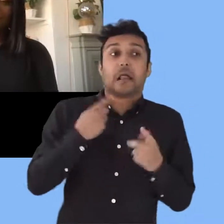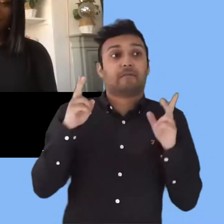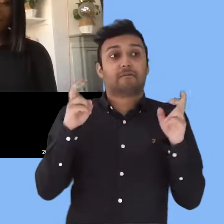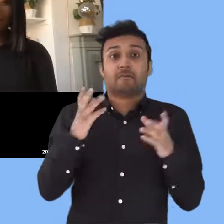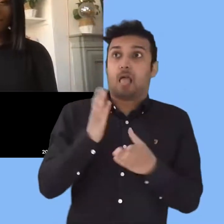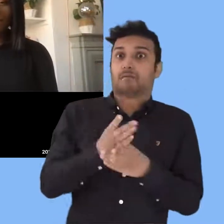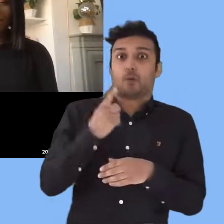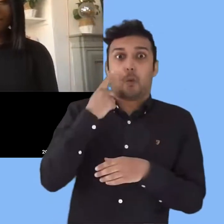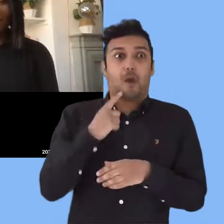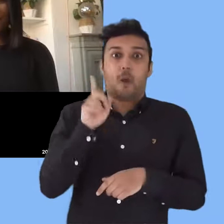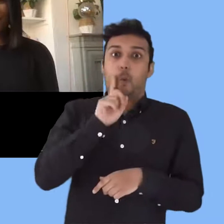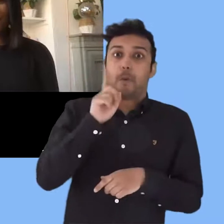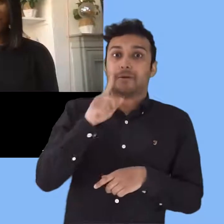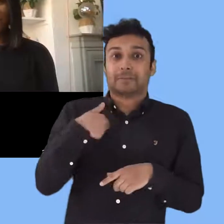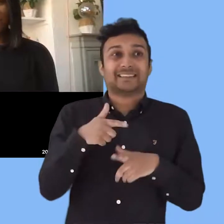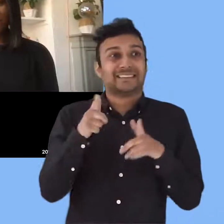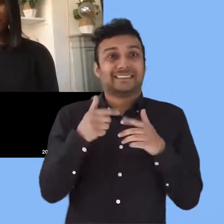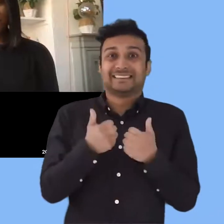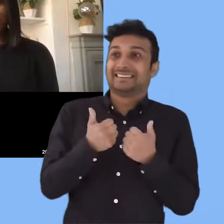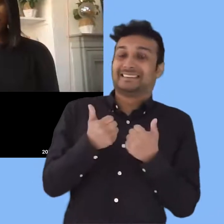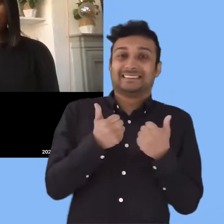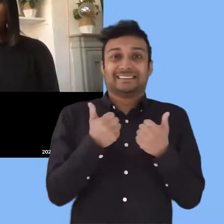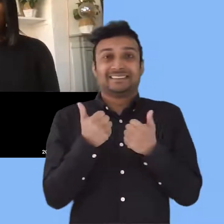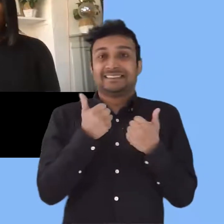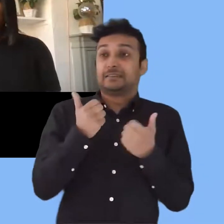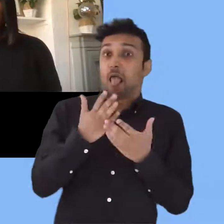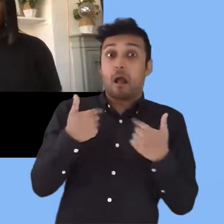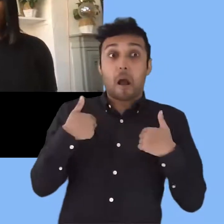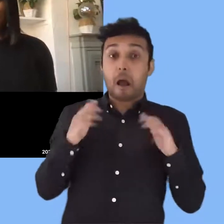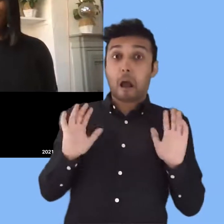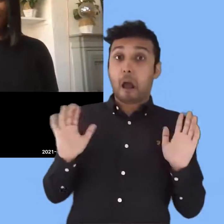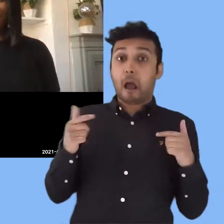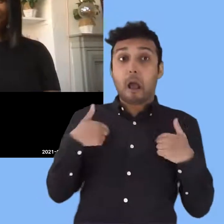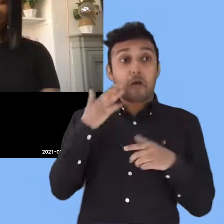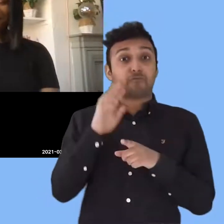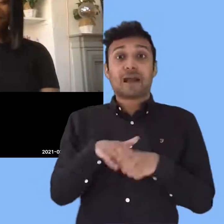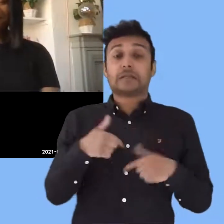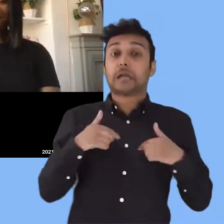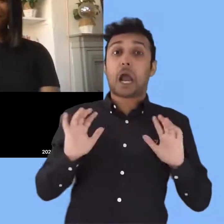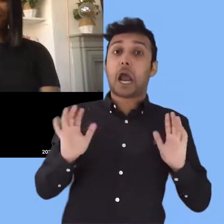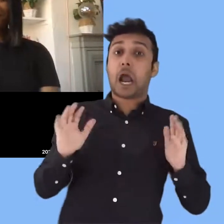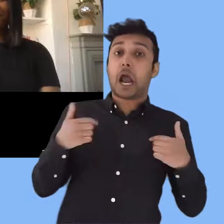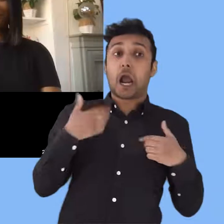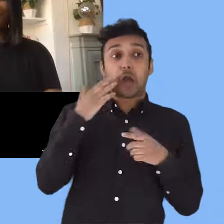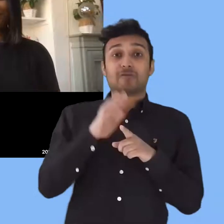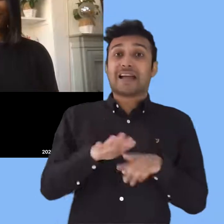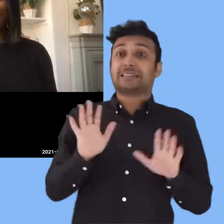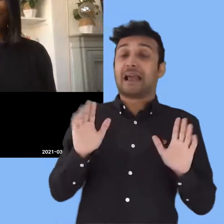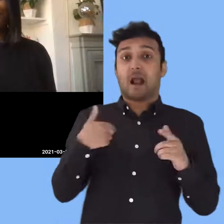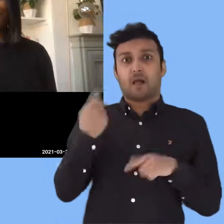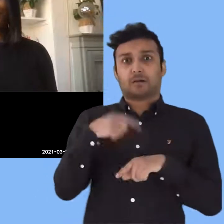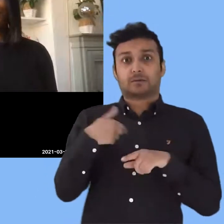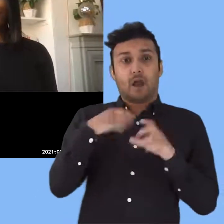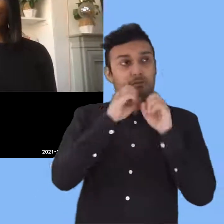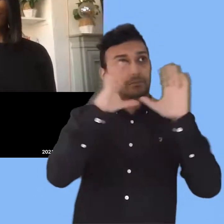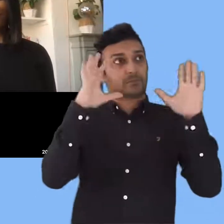and unknowingly with my I'm not a racist outlook on the world. And I